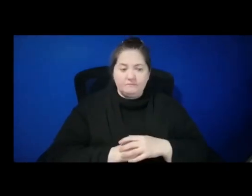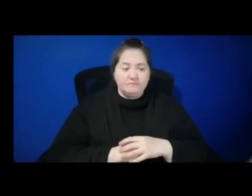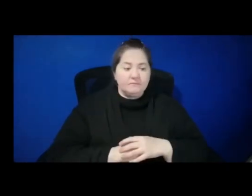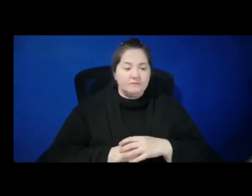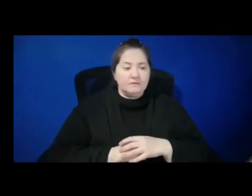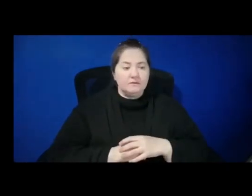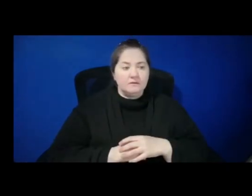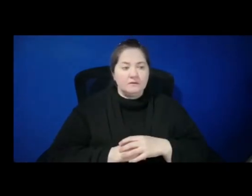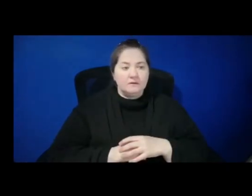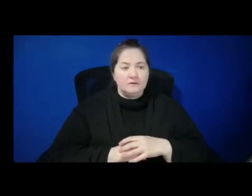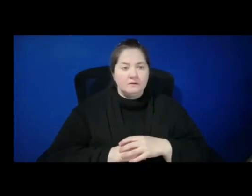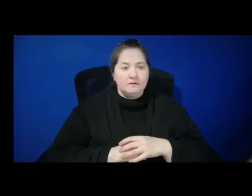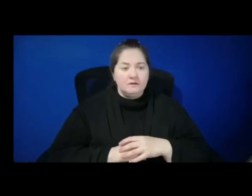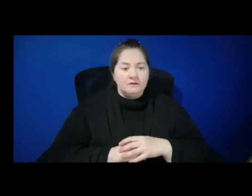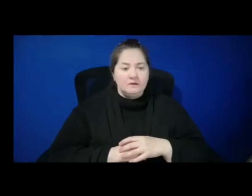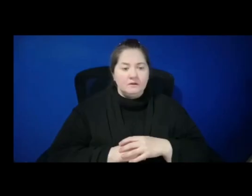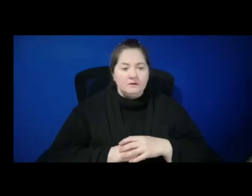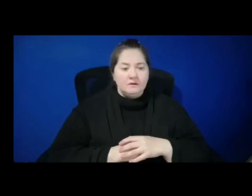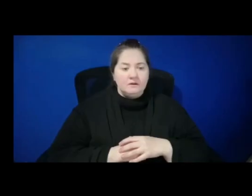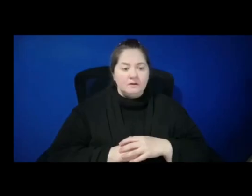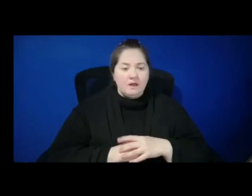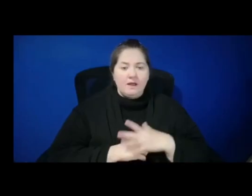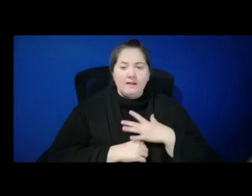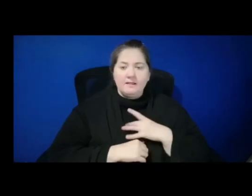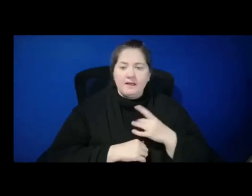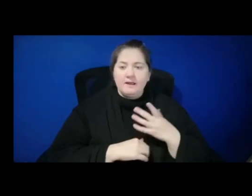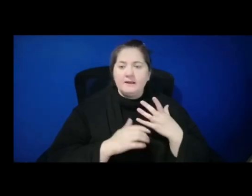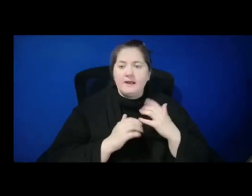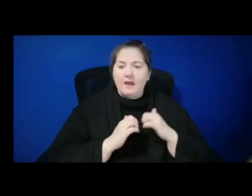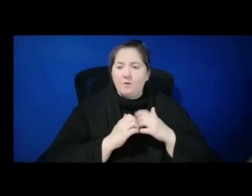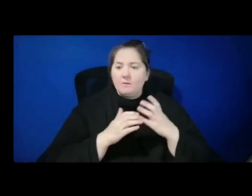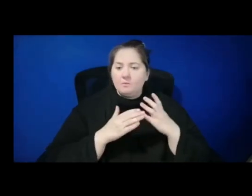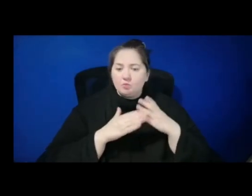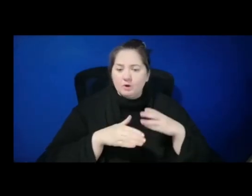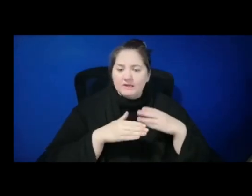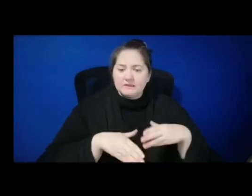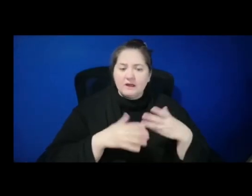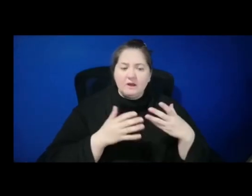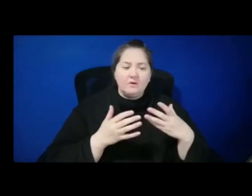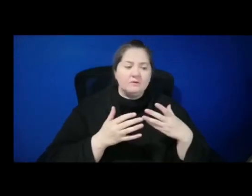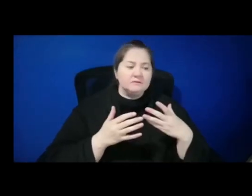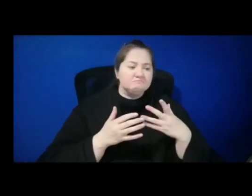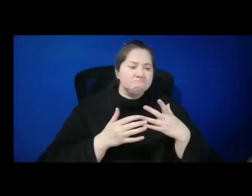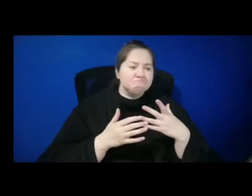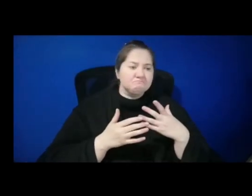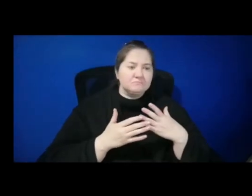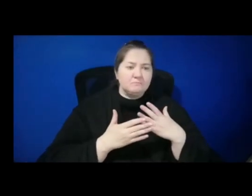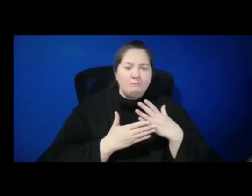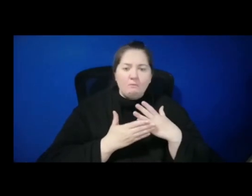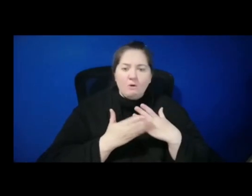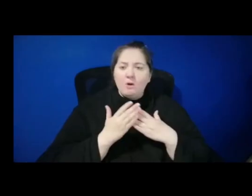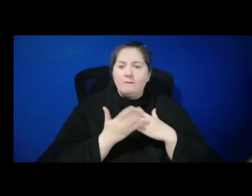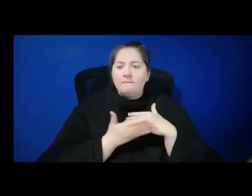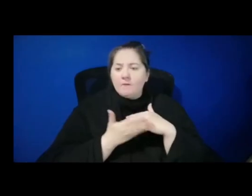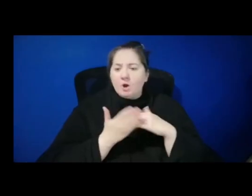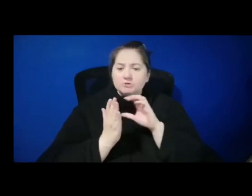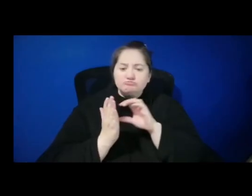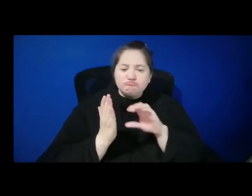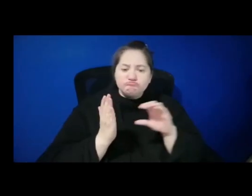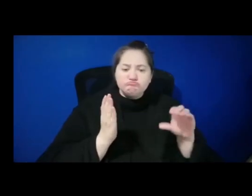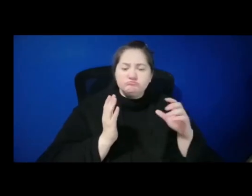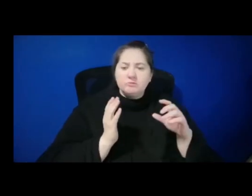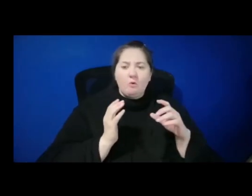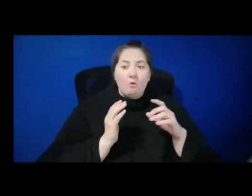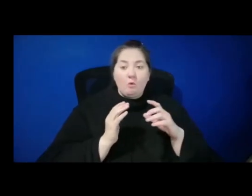that it breaks everything down into bite-sized pieces. It's not overwhelming.